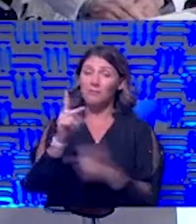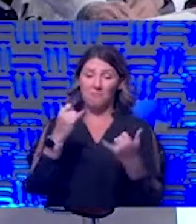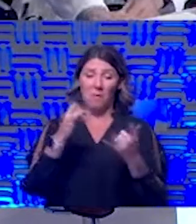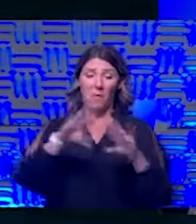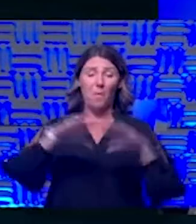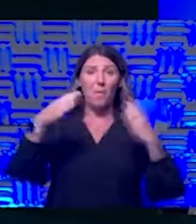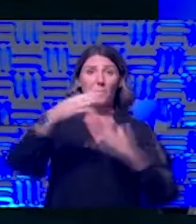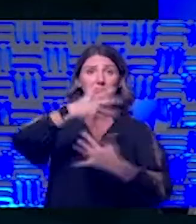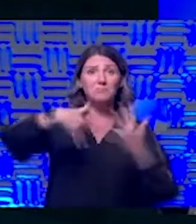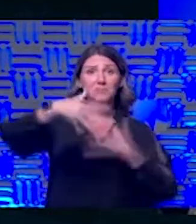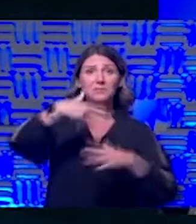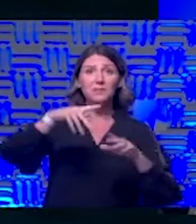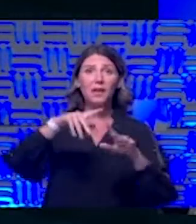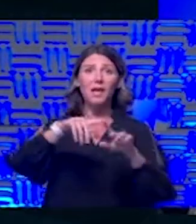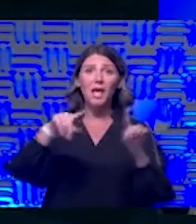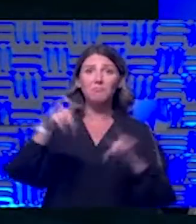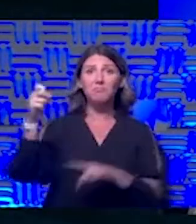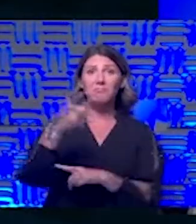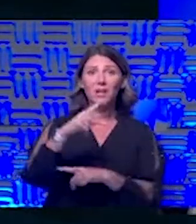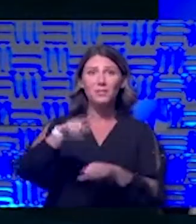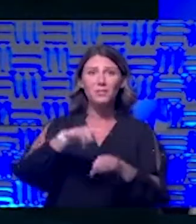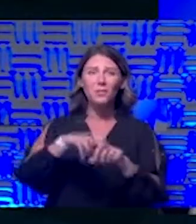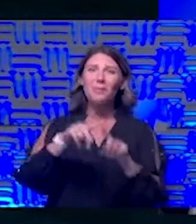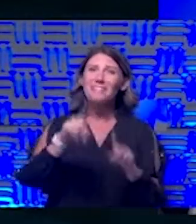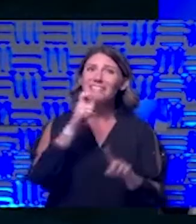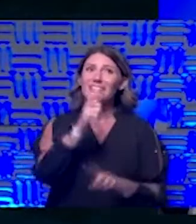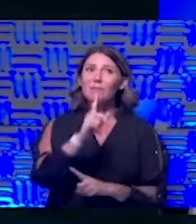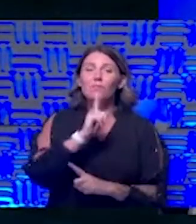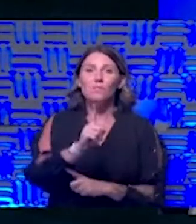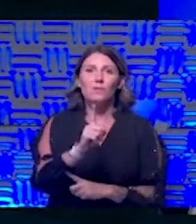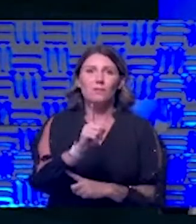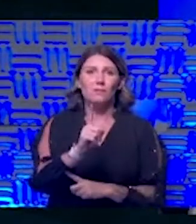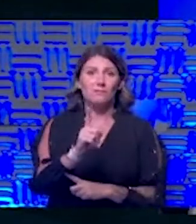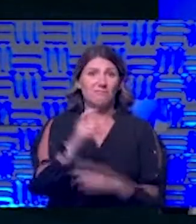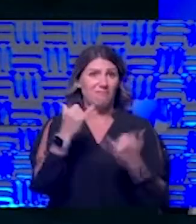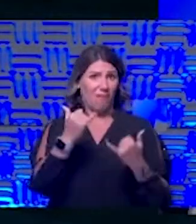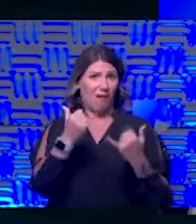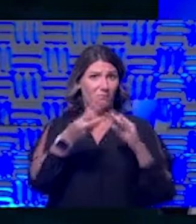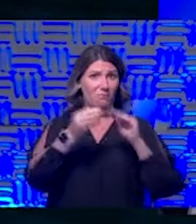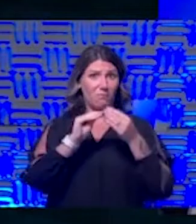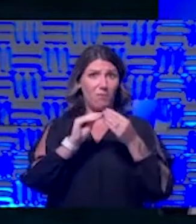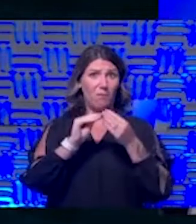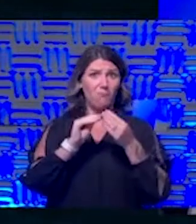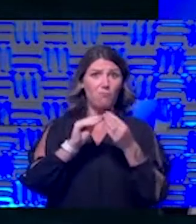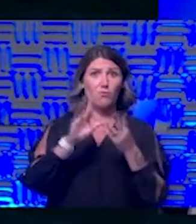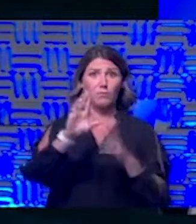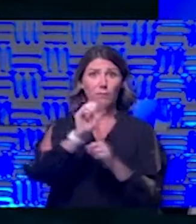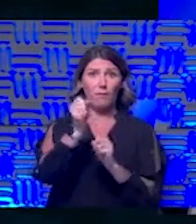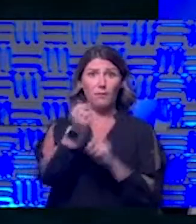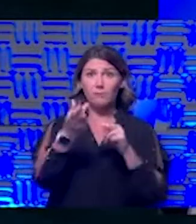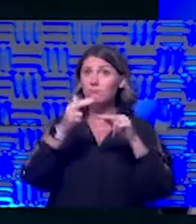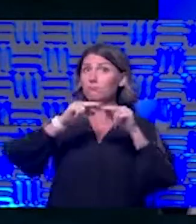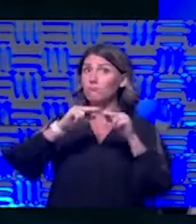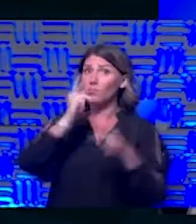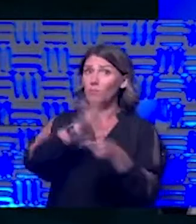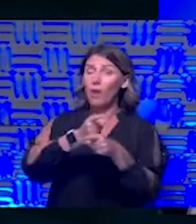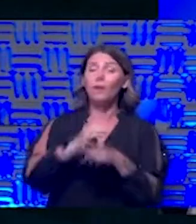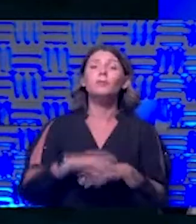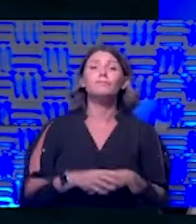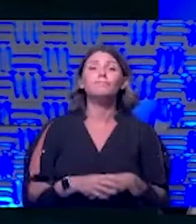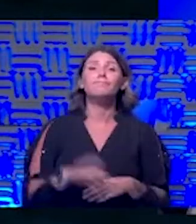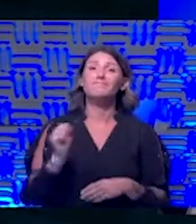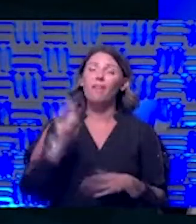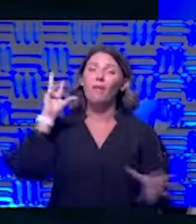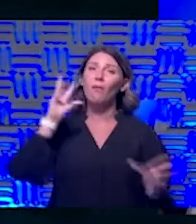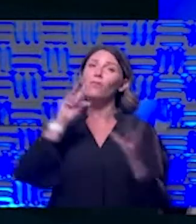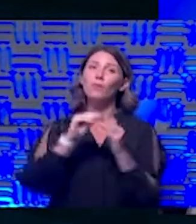return to normal, only not really. We're still seeing a number of increases in cases. Yeah. Overall, that's